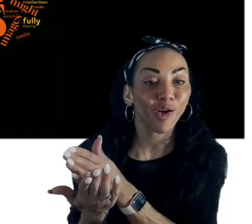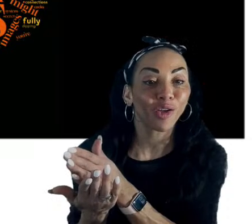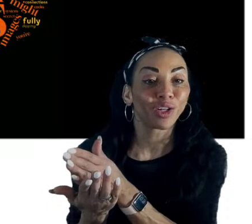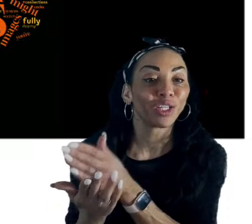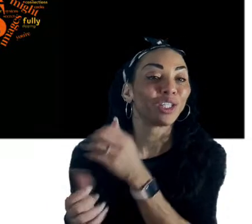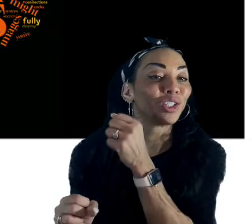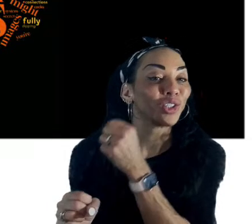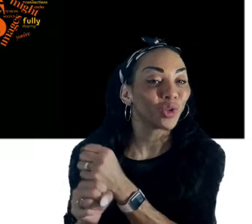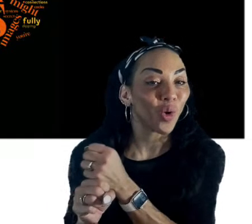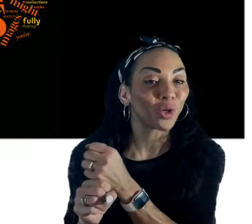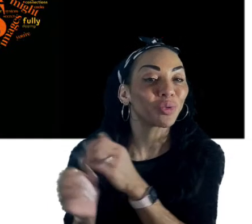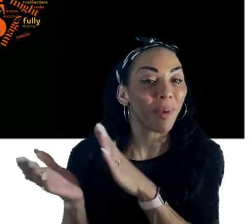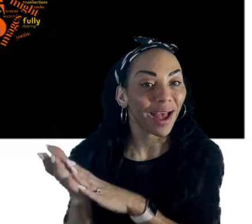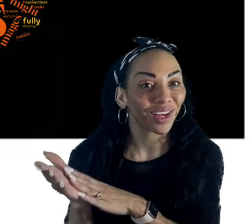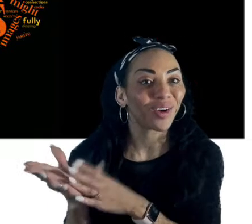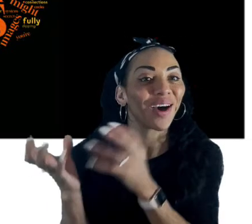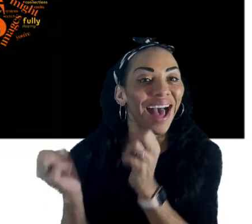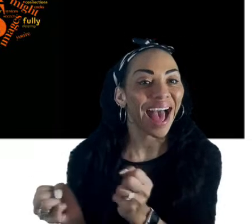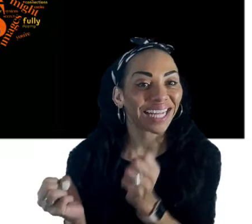Outside.